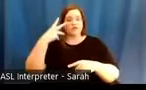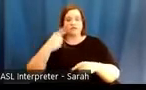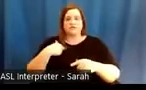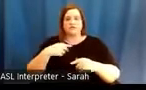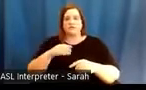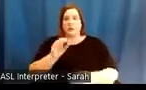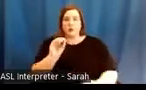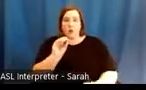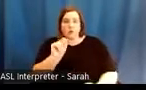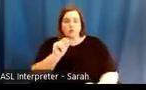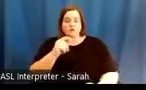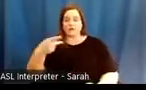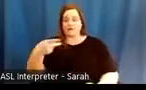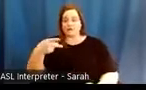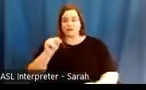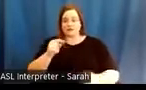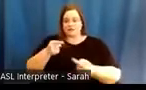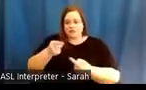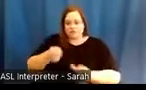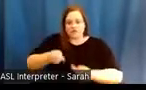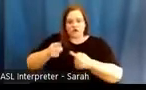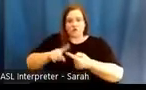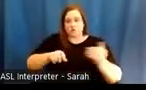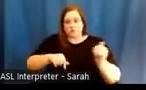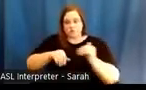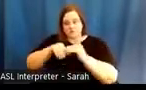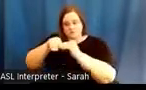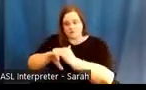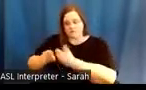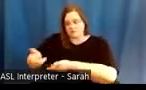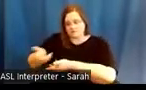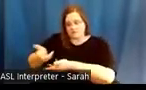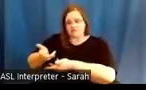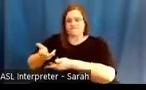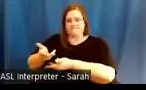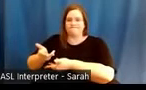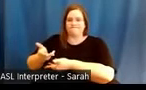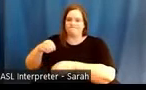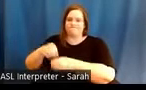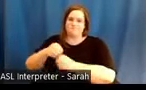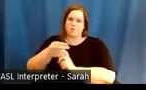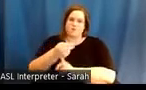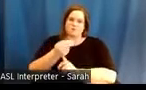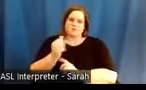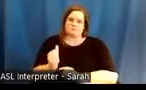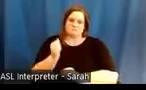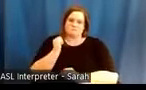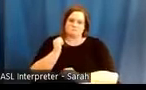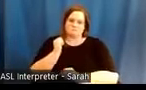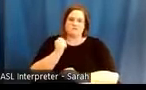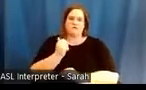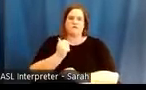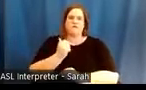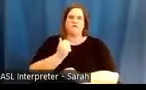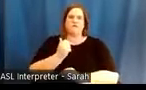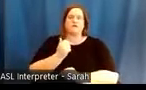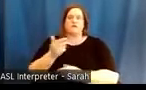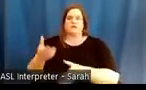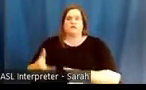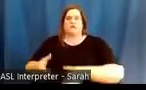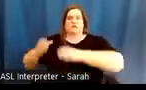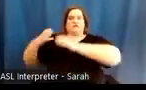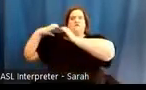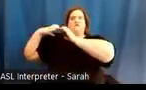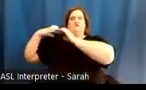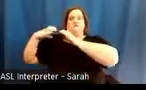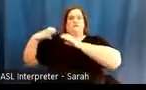and PT struggled to be able to come in and work with him. They would not work with him in the hotel. Which put all of that on me. I had to sponge